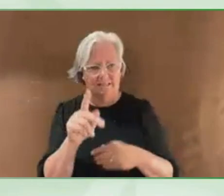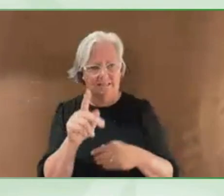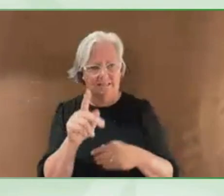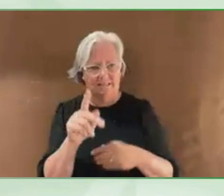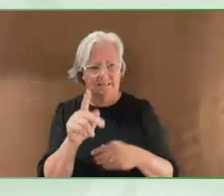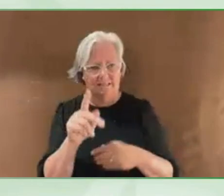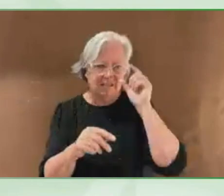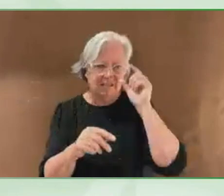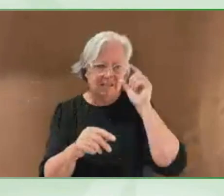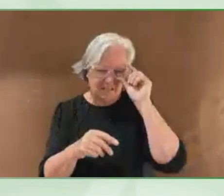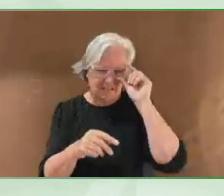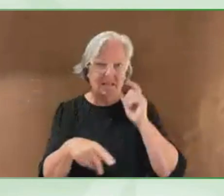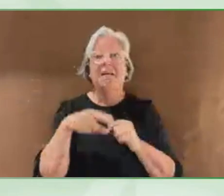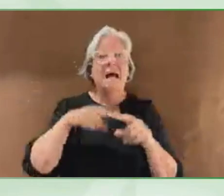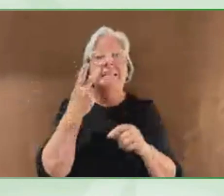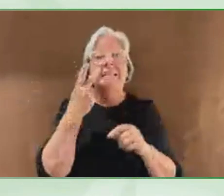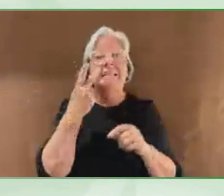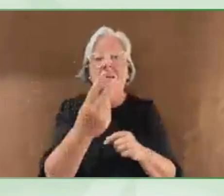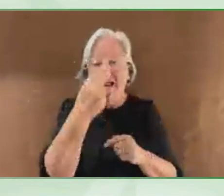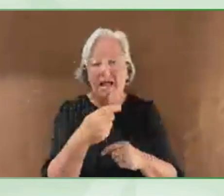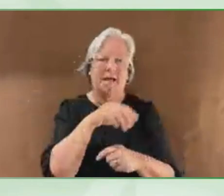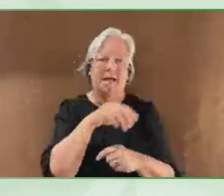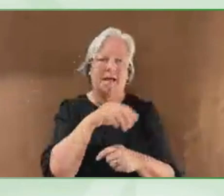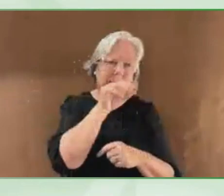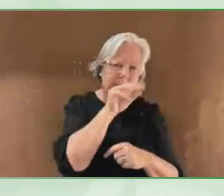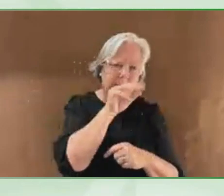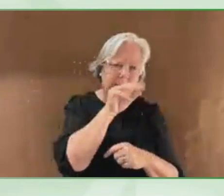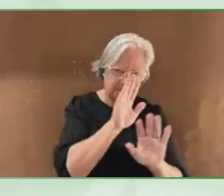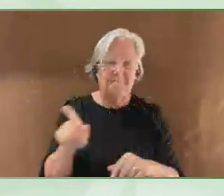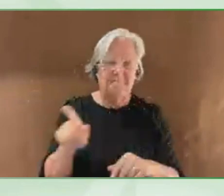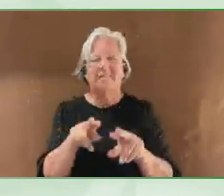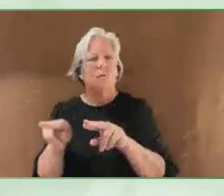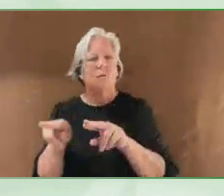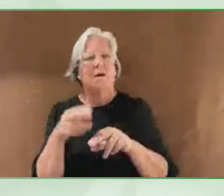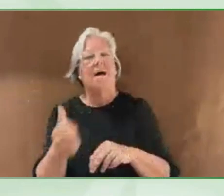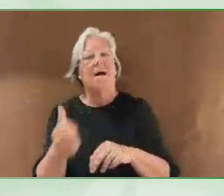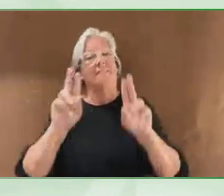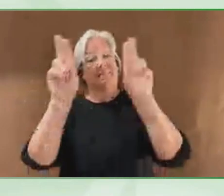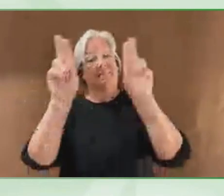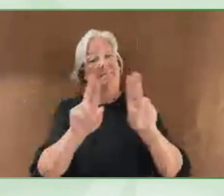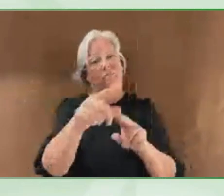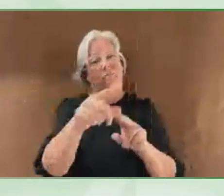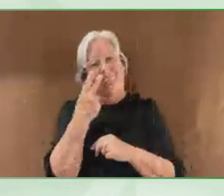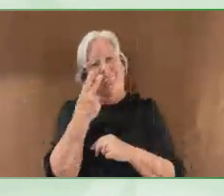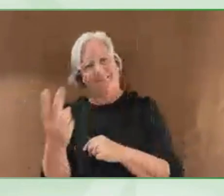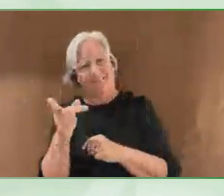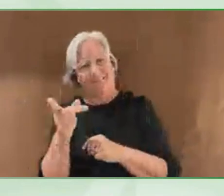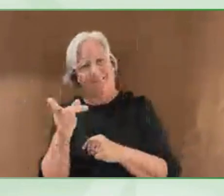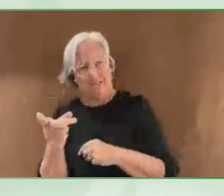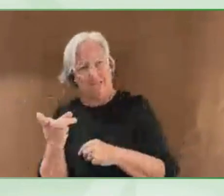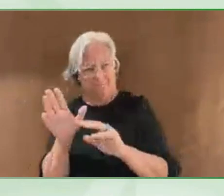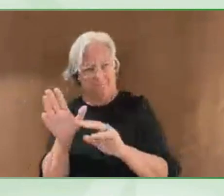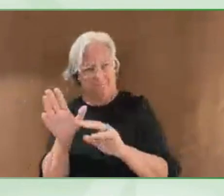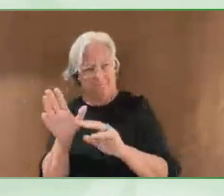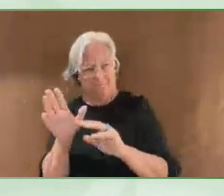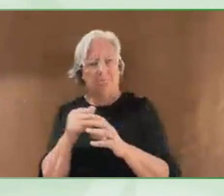see, because the video was actually produced for International Sign Language Day, and there is no sound. So